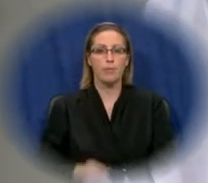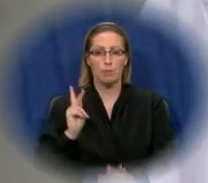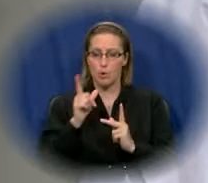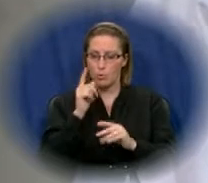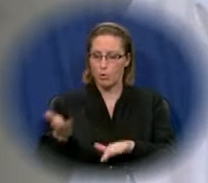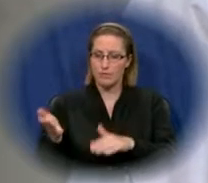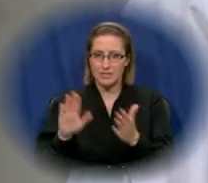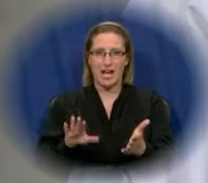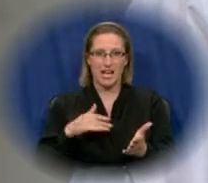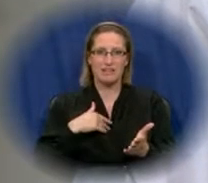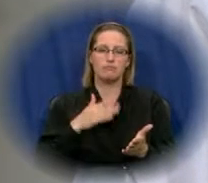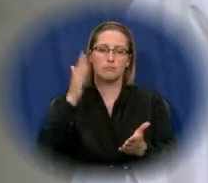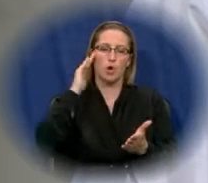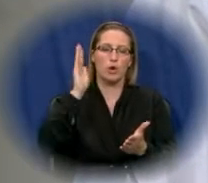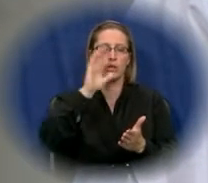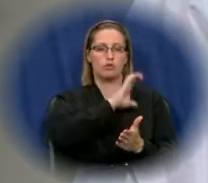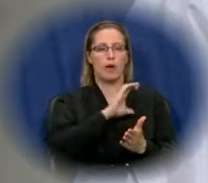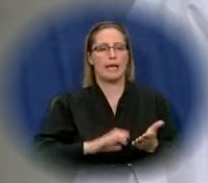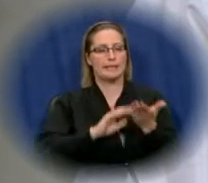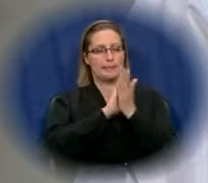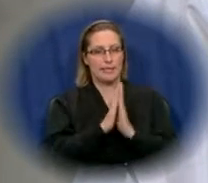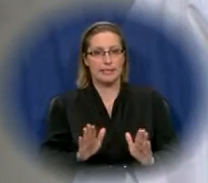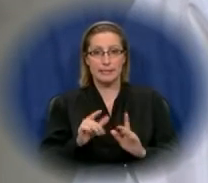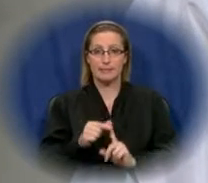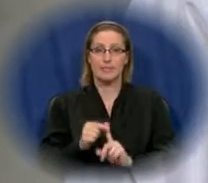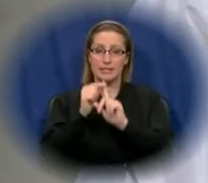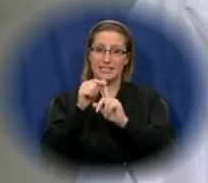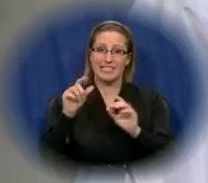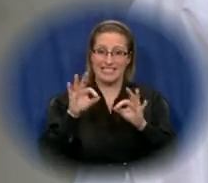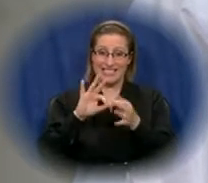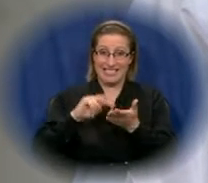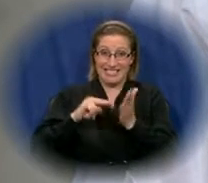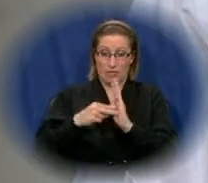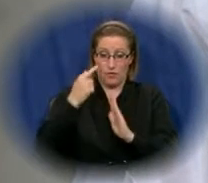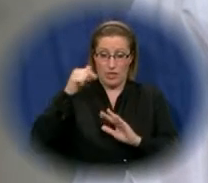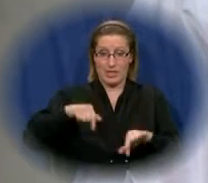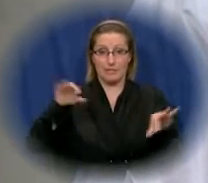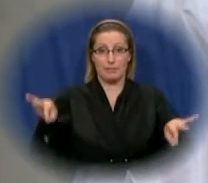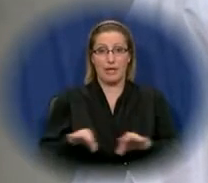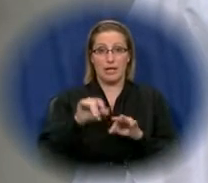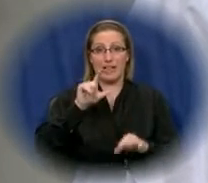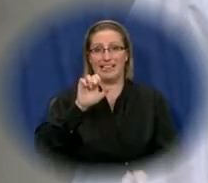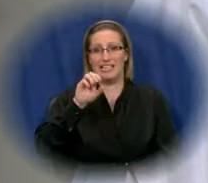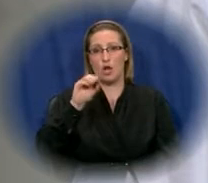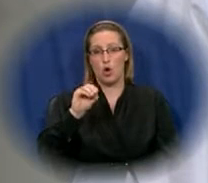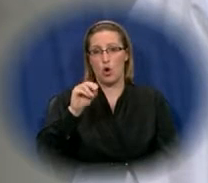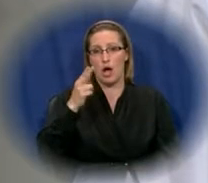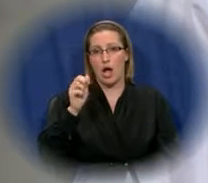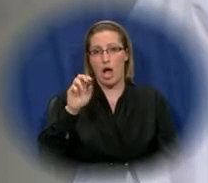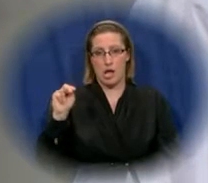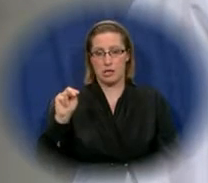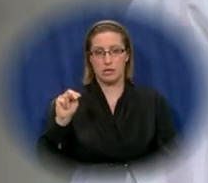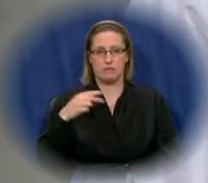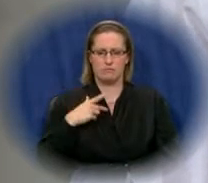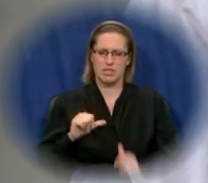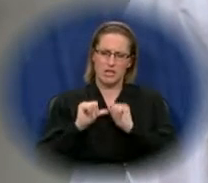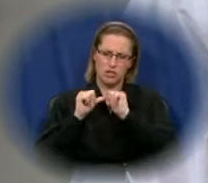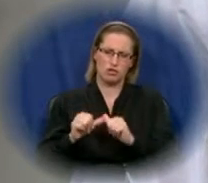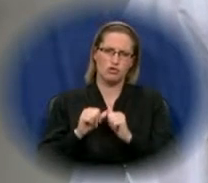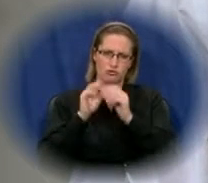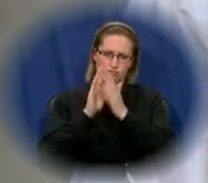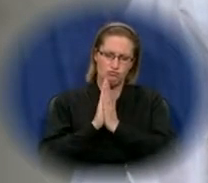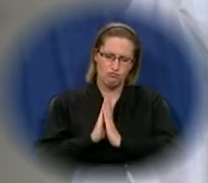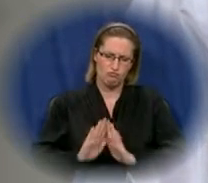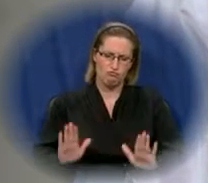have died in the peace of Christ, especially the intention of this Mass, Leo Hahn, may eternal rest be granted to